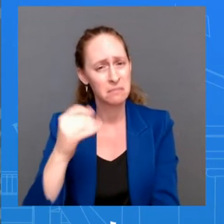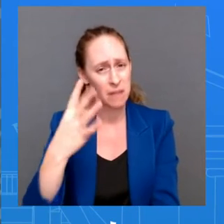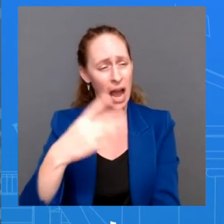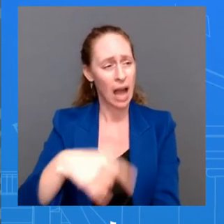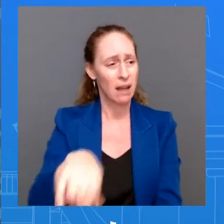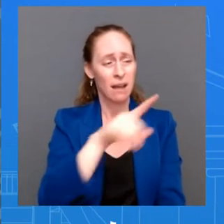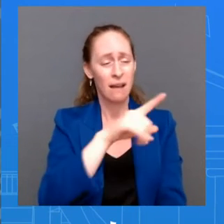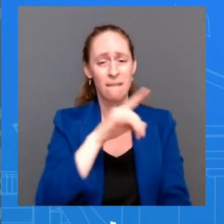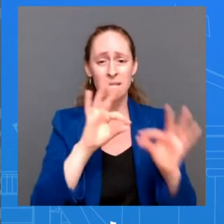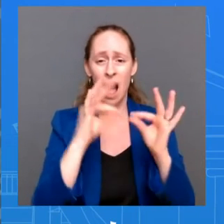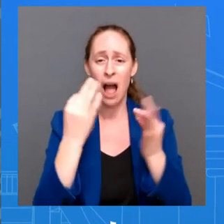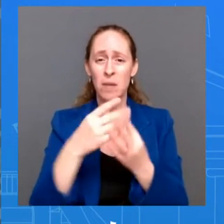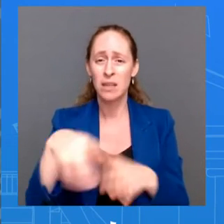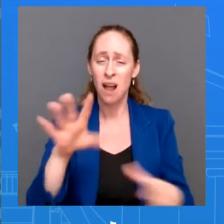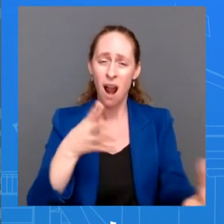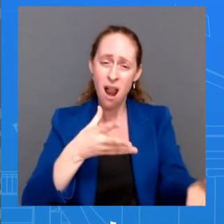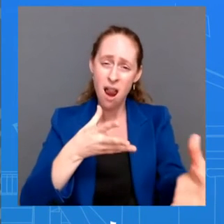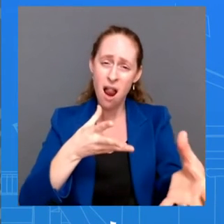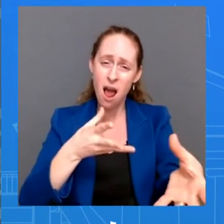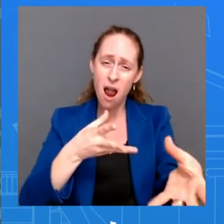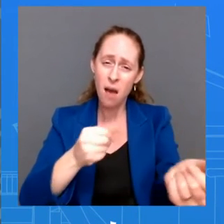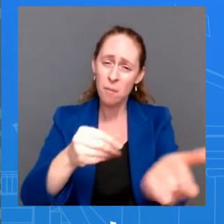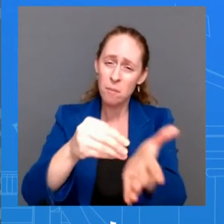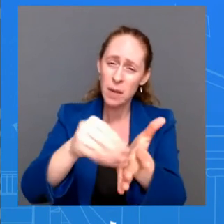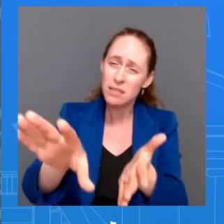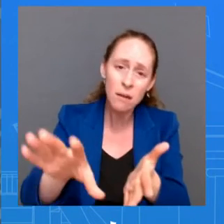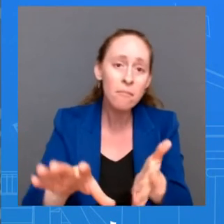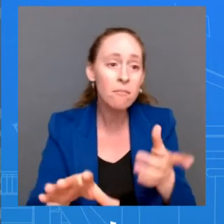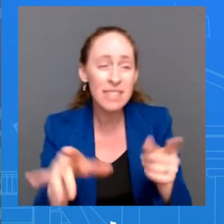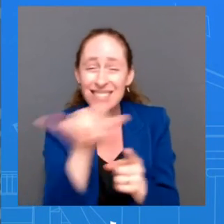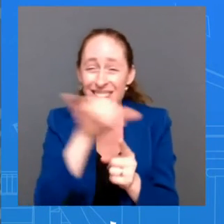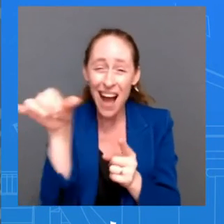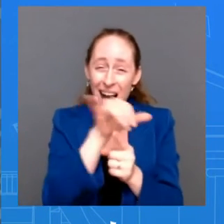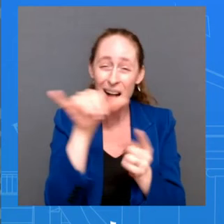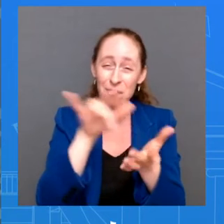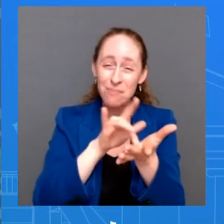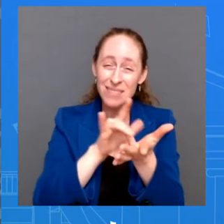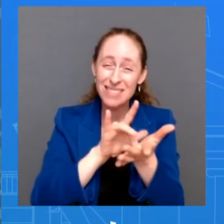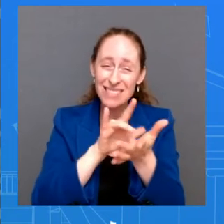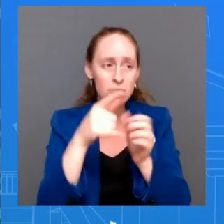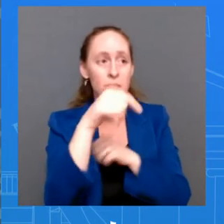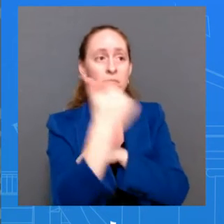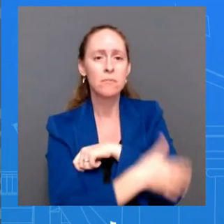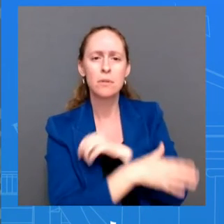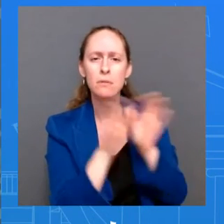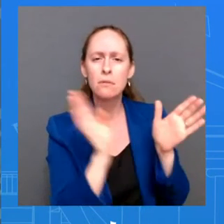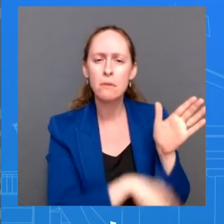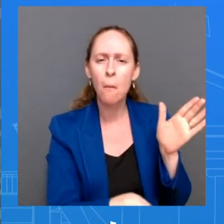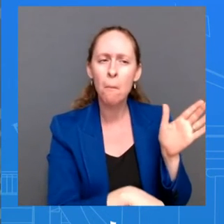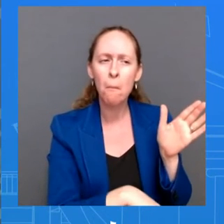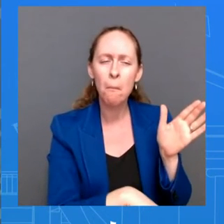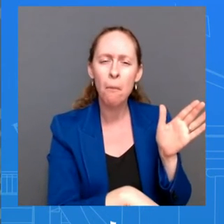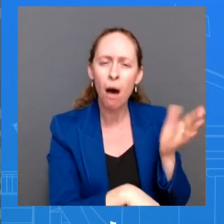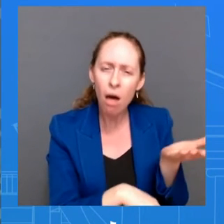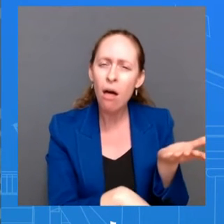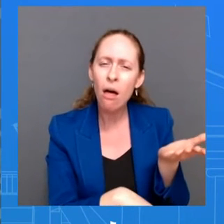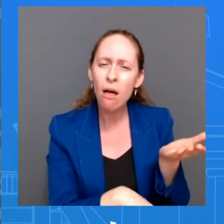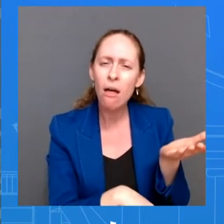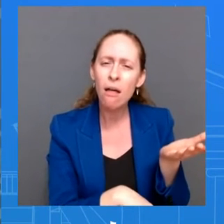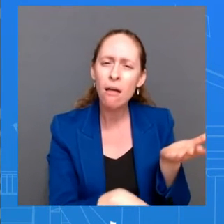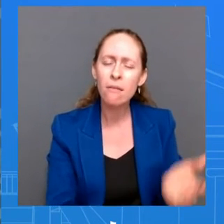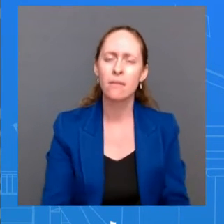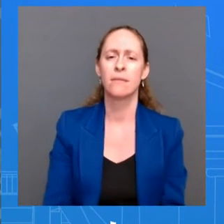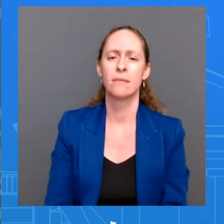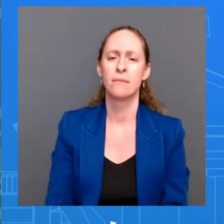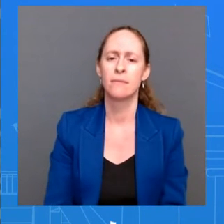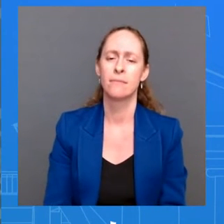countries. He's been very vocal. He has been out there. He has done this, gone out there and met with the American people,